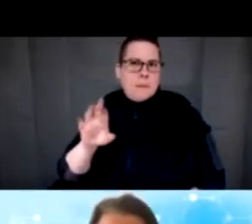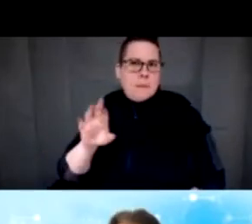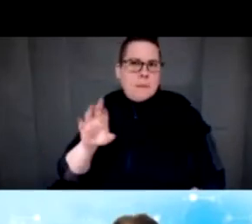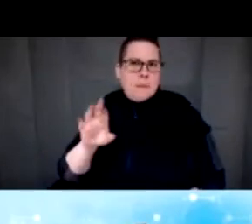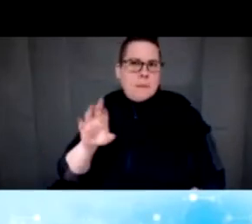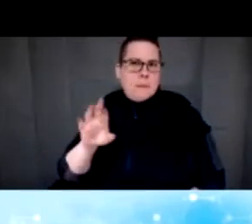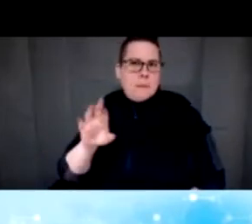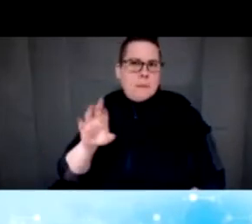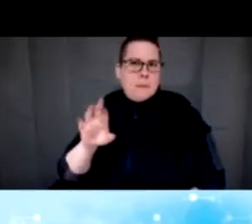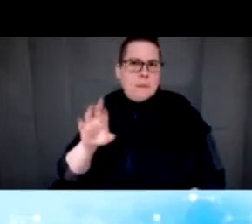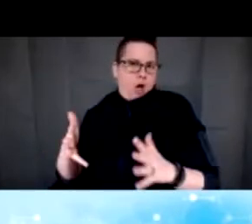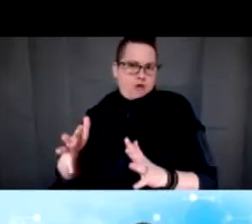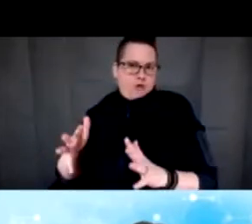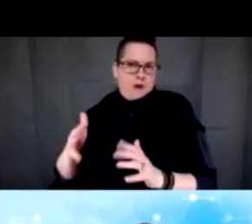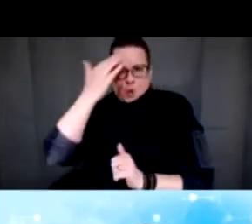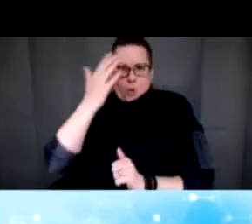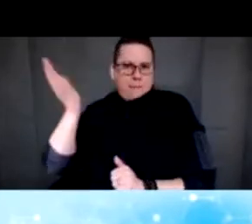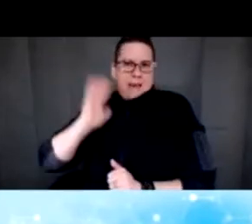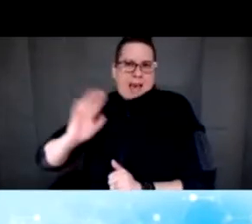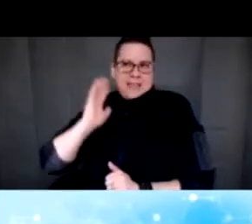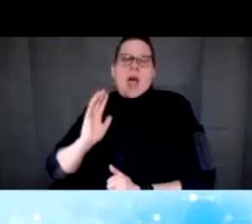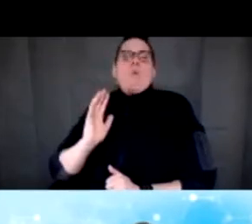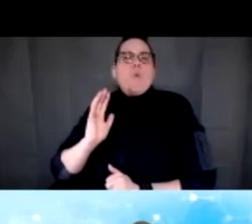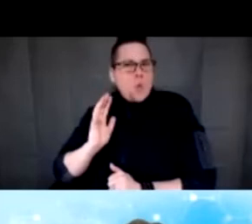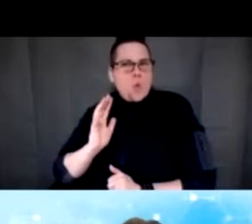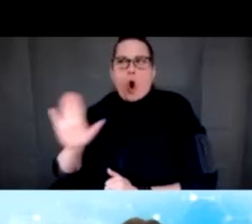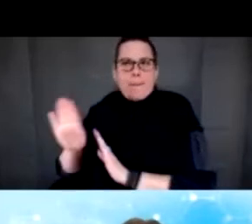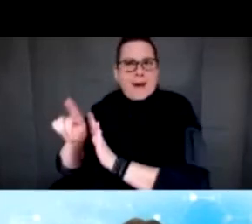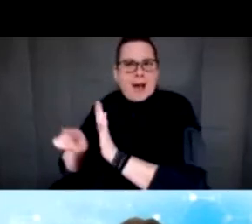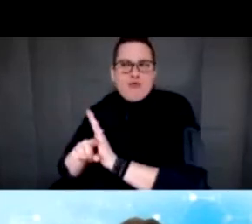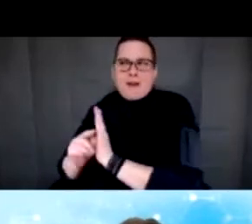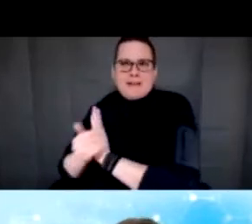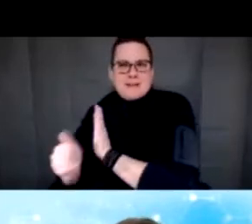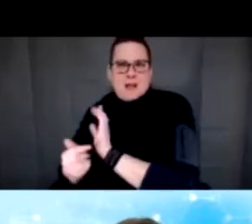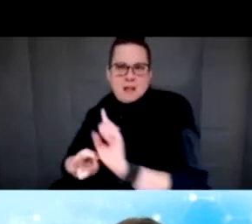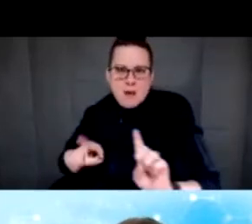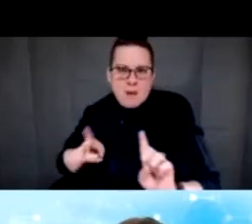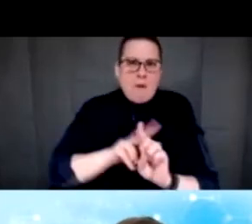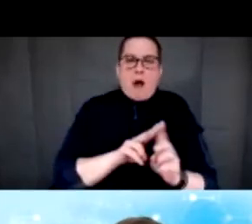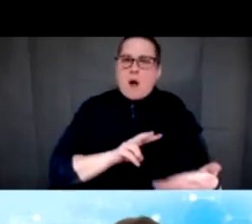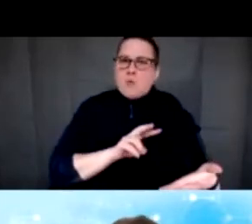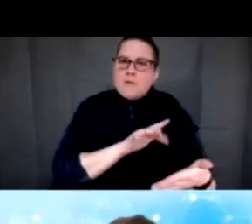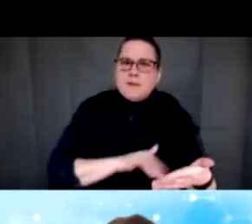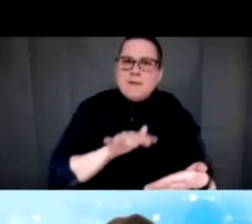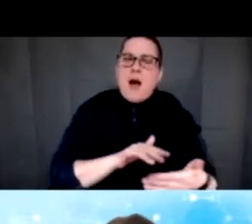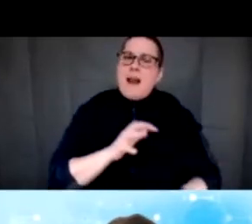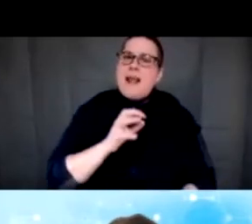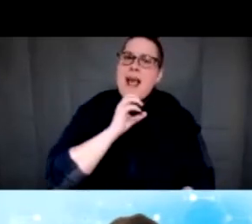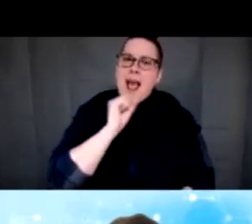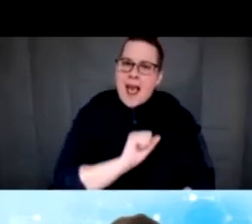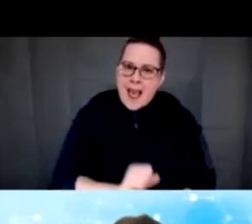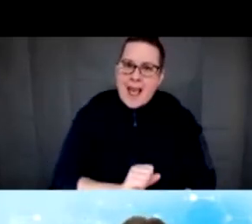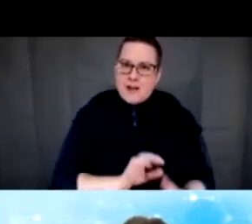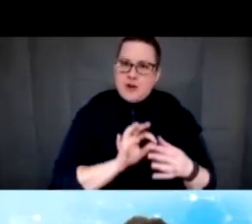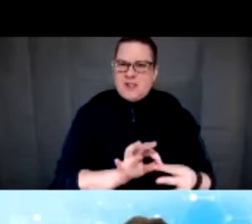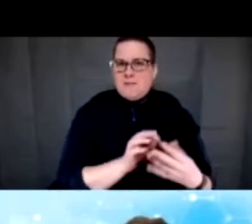that time the idea of applying her background and skills to the study of aging in